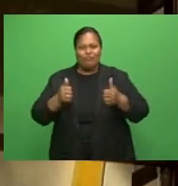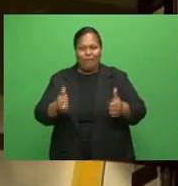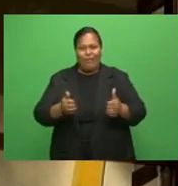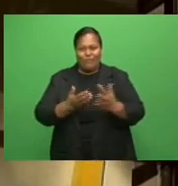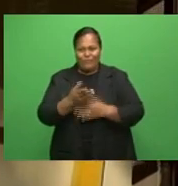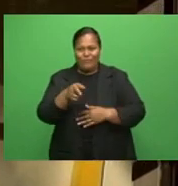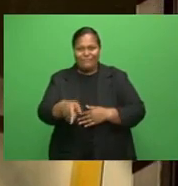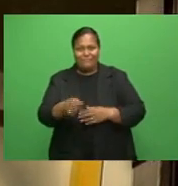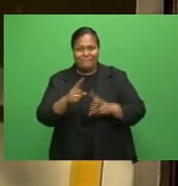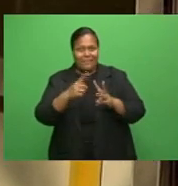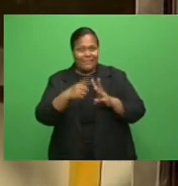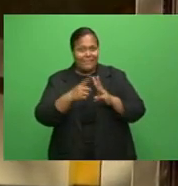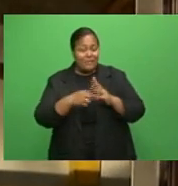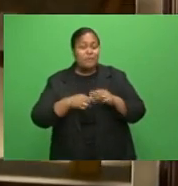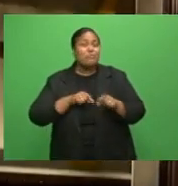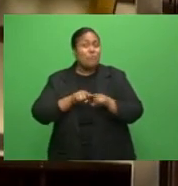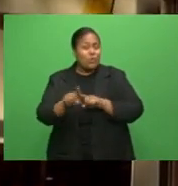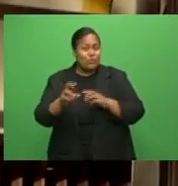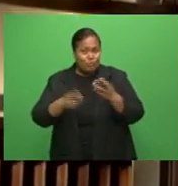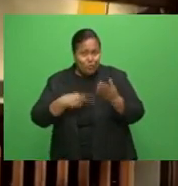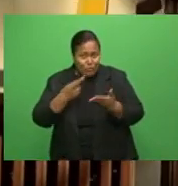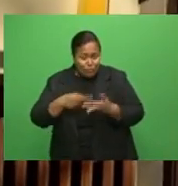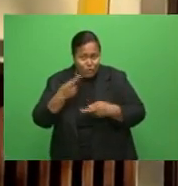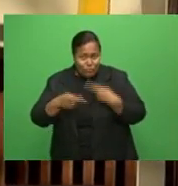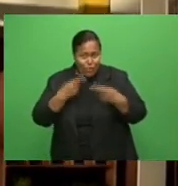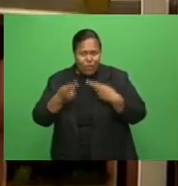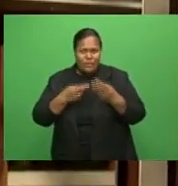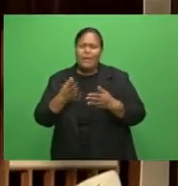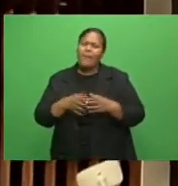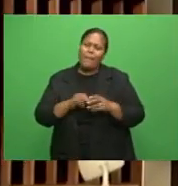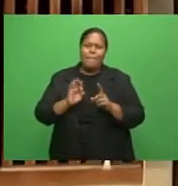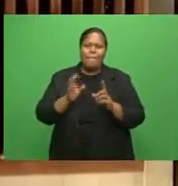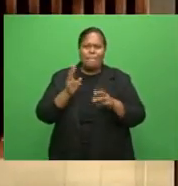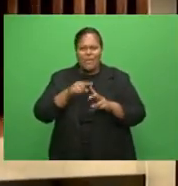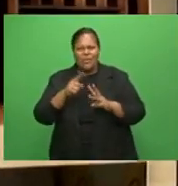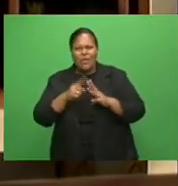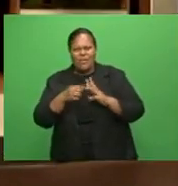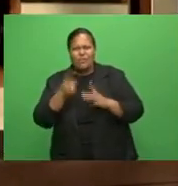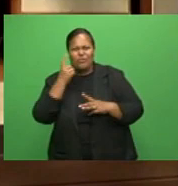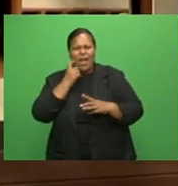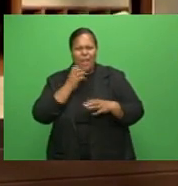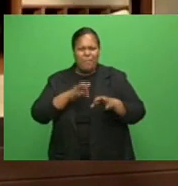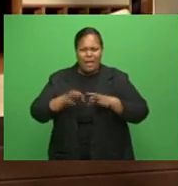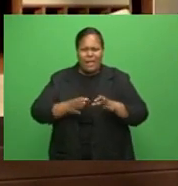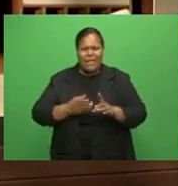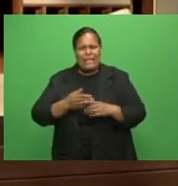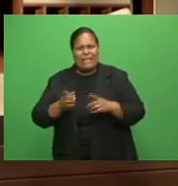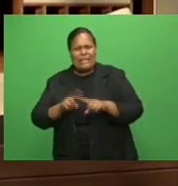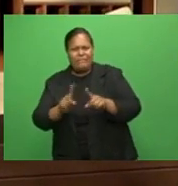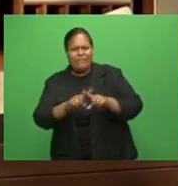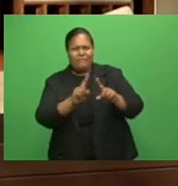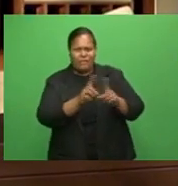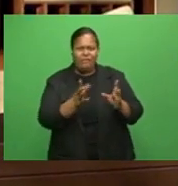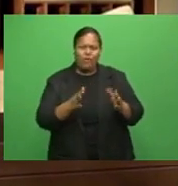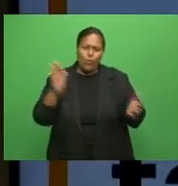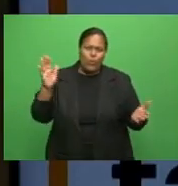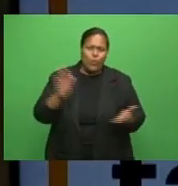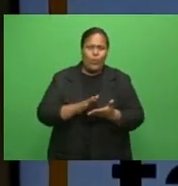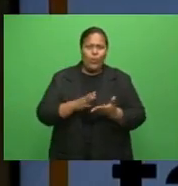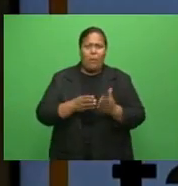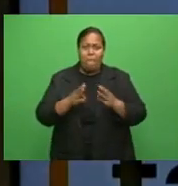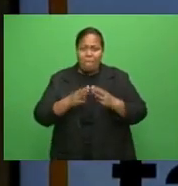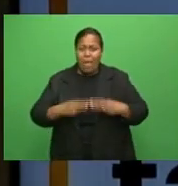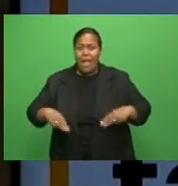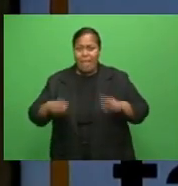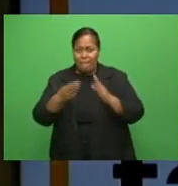many restaurants, McDonald's has had to pivot during lockdowns by slimming down its menu and shifting mainly to